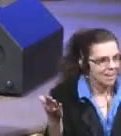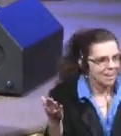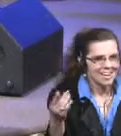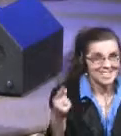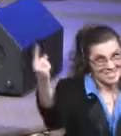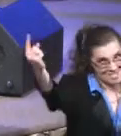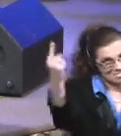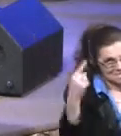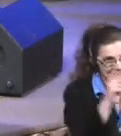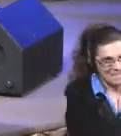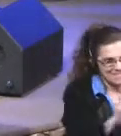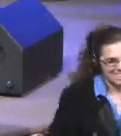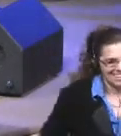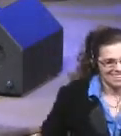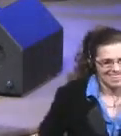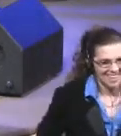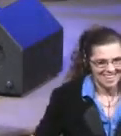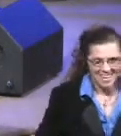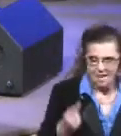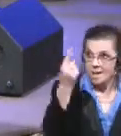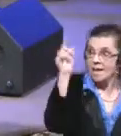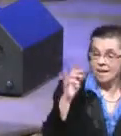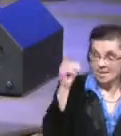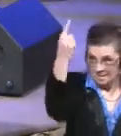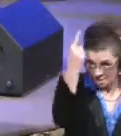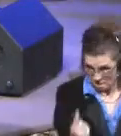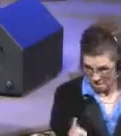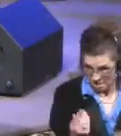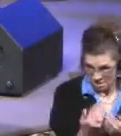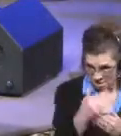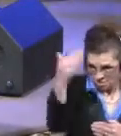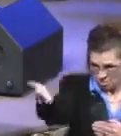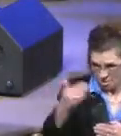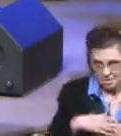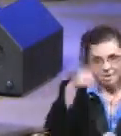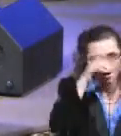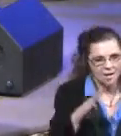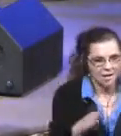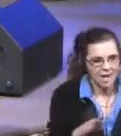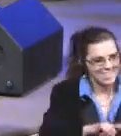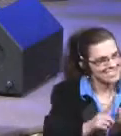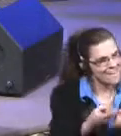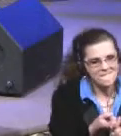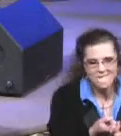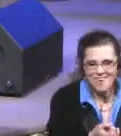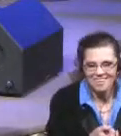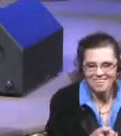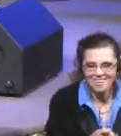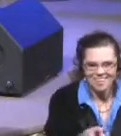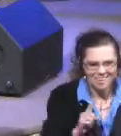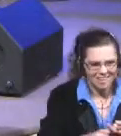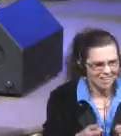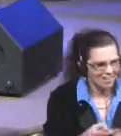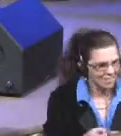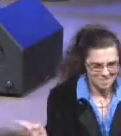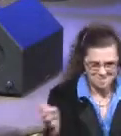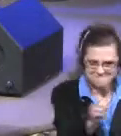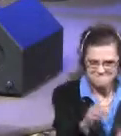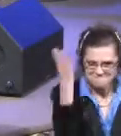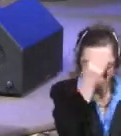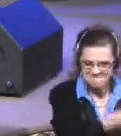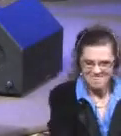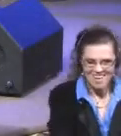coming king. In the Timothys, he's our mediator between God and man. In Titus, he's our faithful pastor and friend. In Philemon, he's a friend that sticketh closer than a brother.